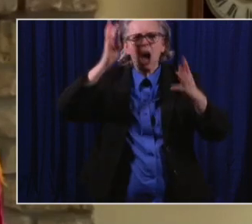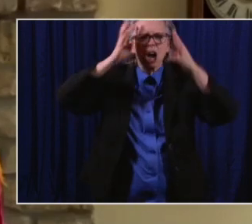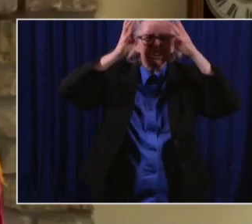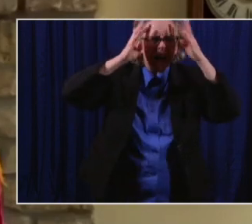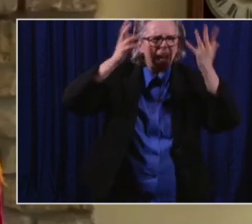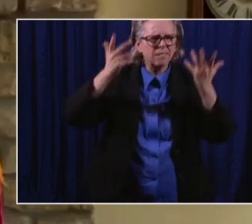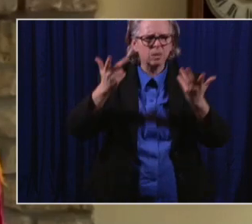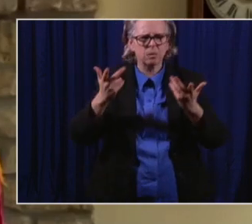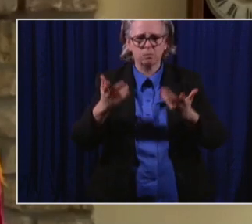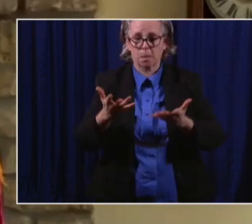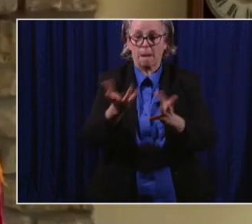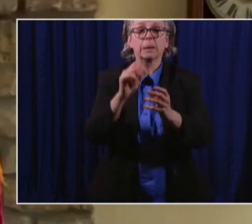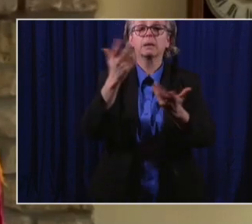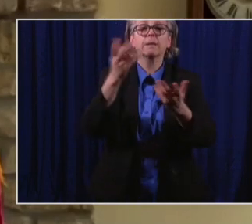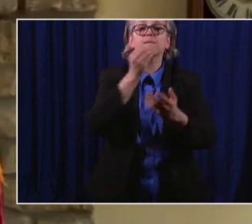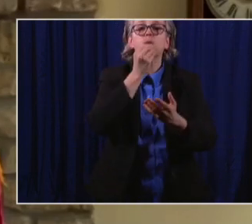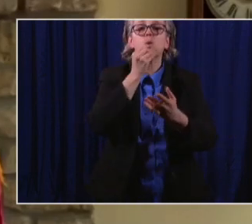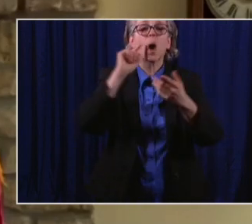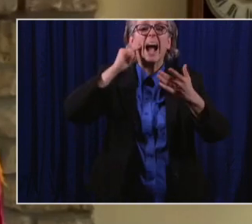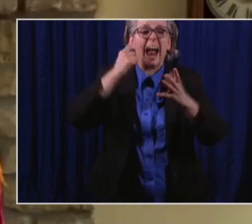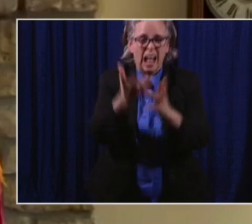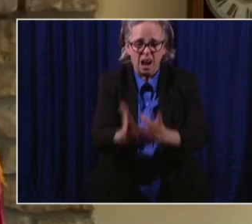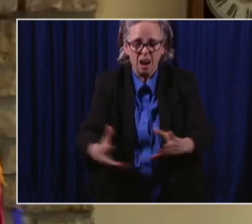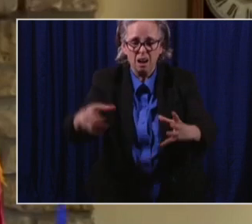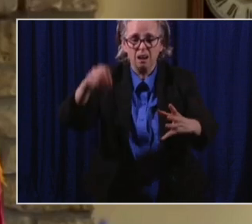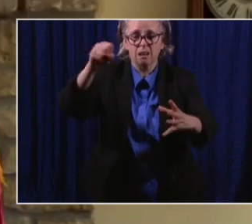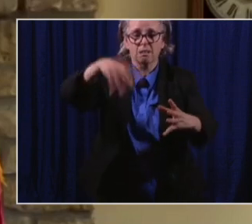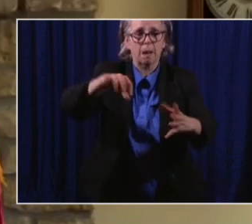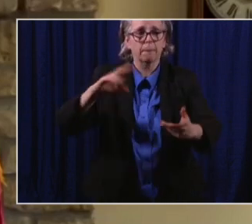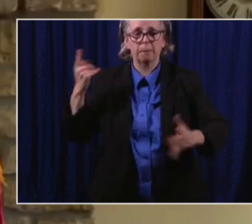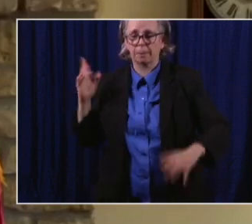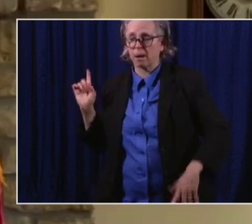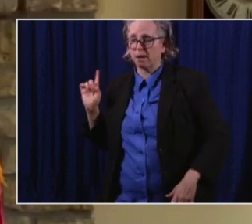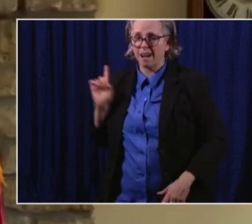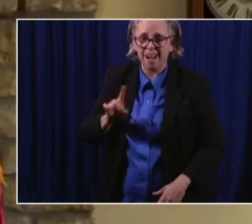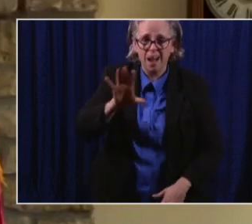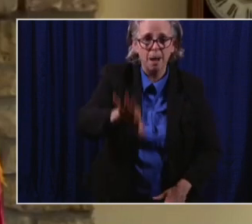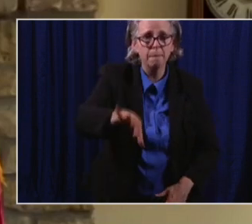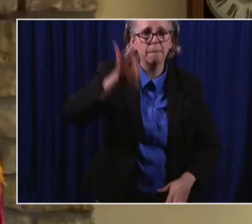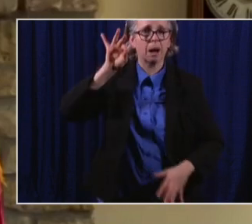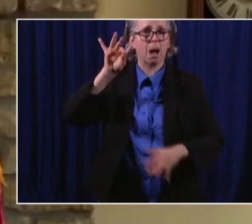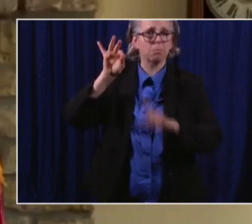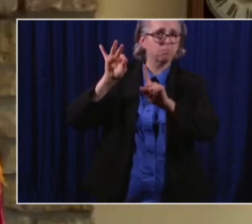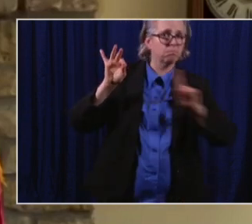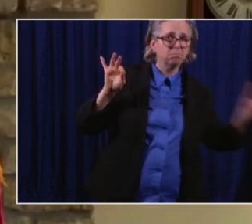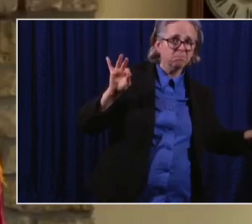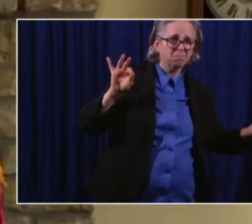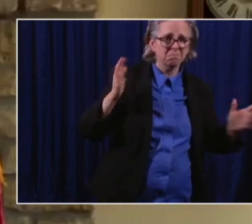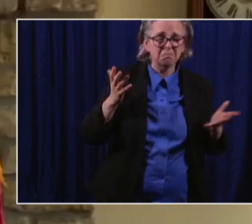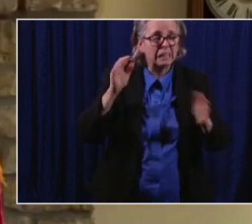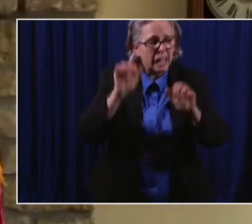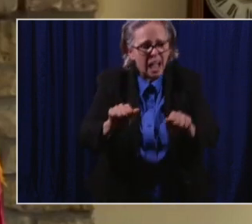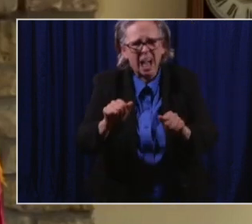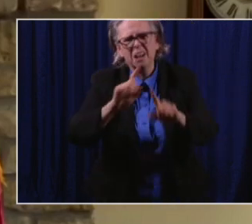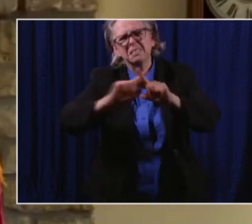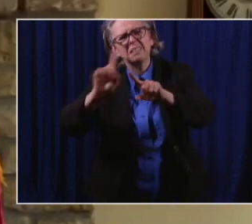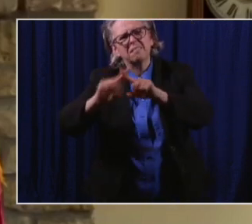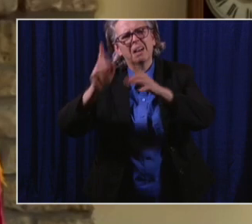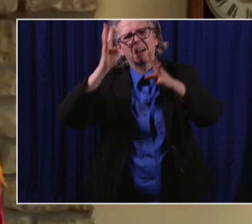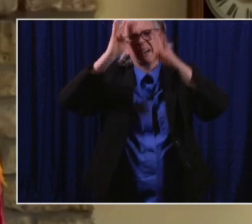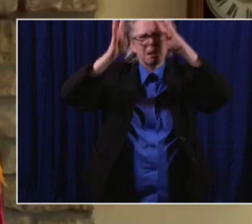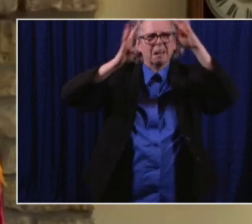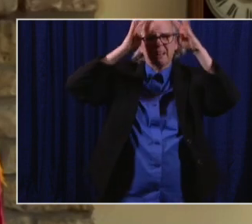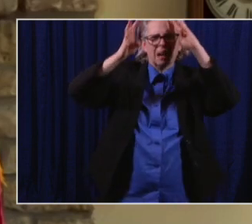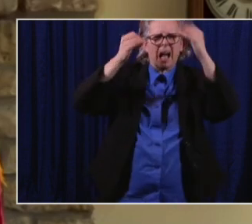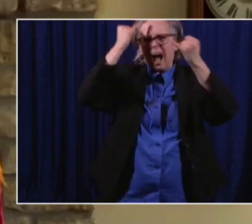up and separate it enough from the other things that might be difficult, the other pieces of candy. These are